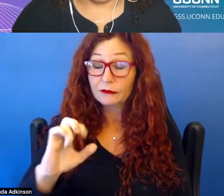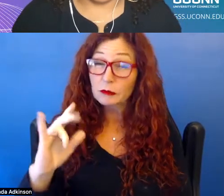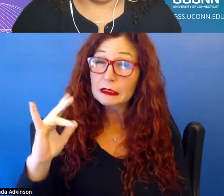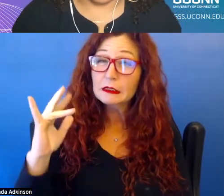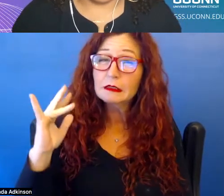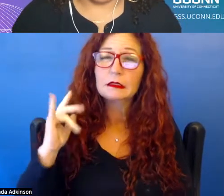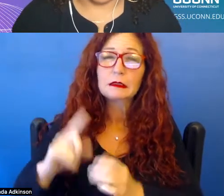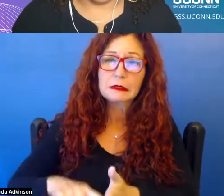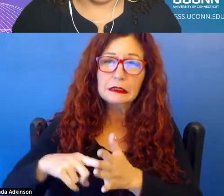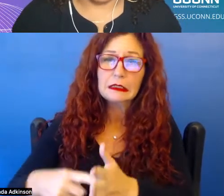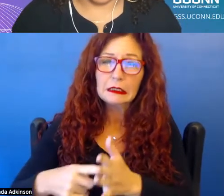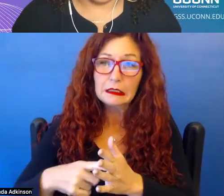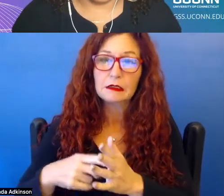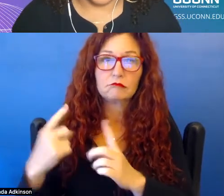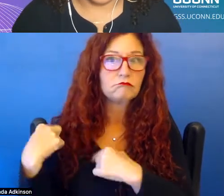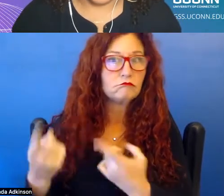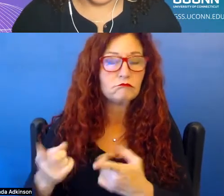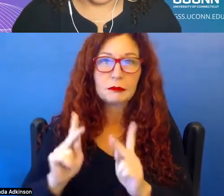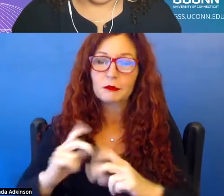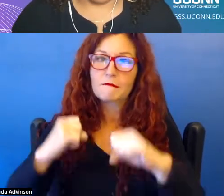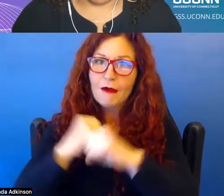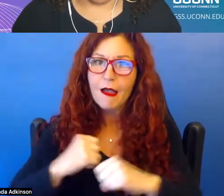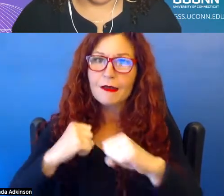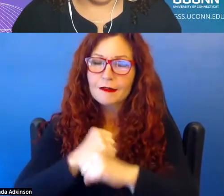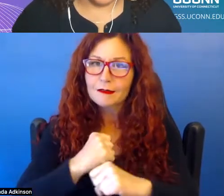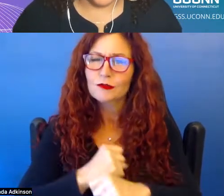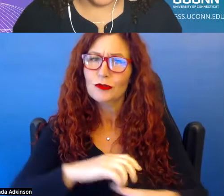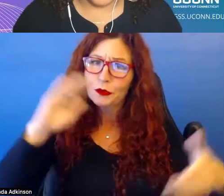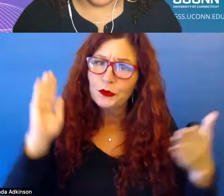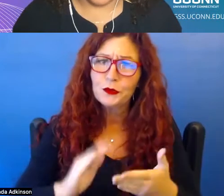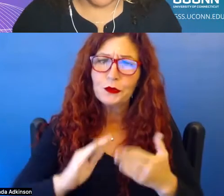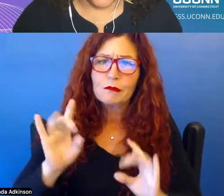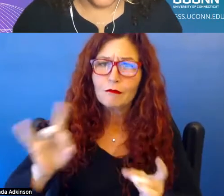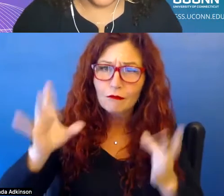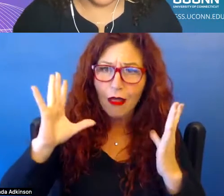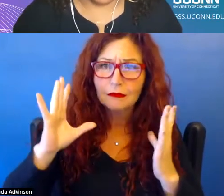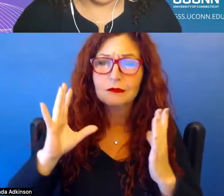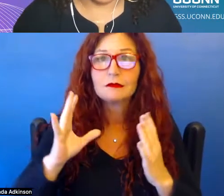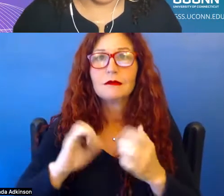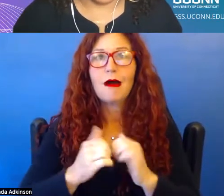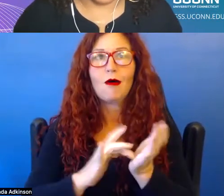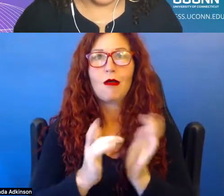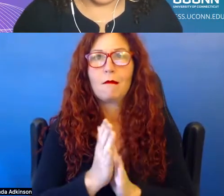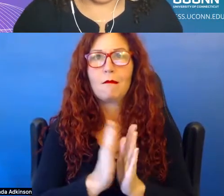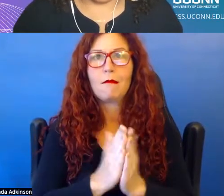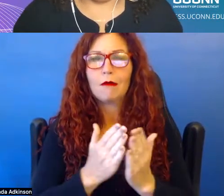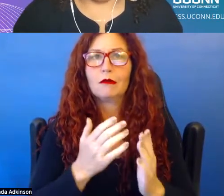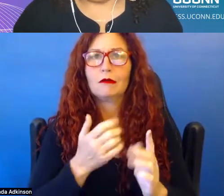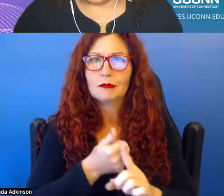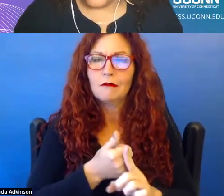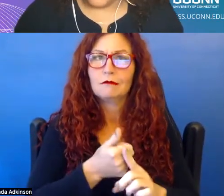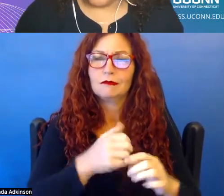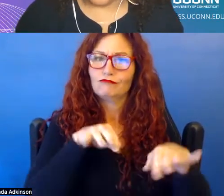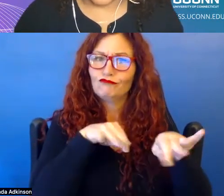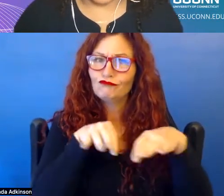around anti-violence and ways in which the Bible alludes to it and then directly speaks about it from